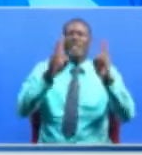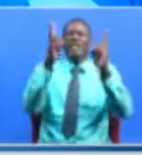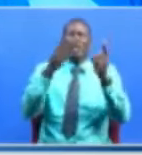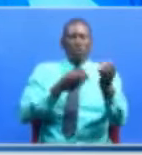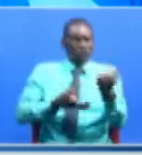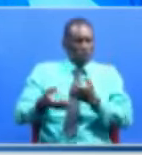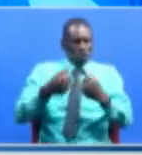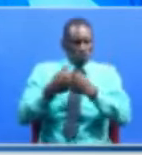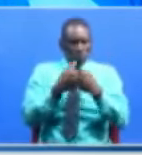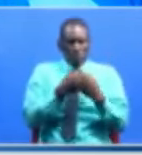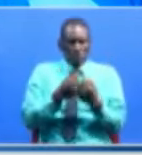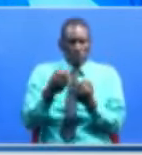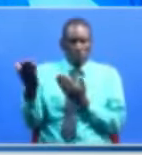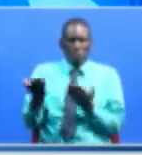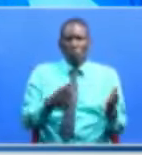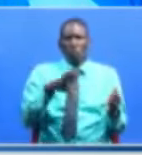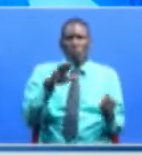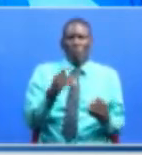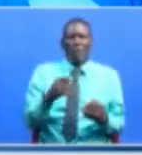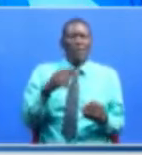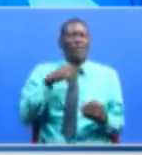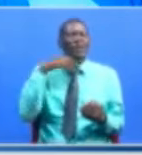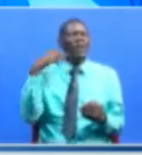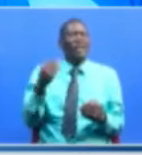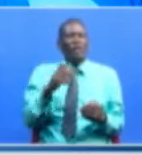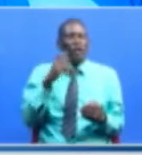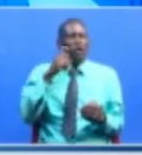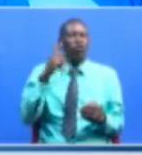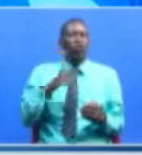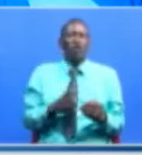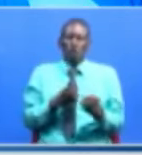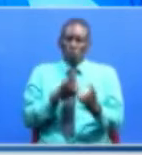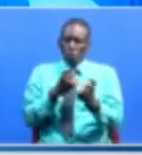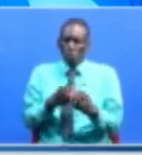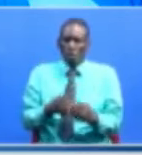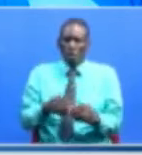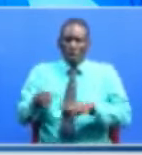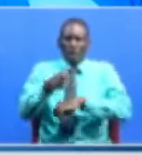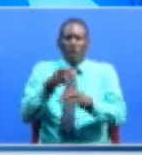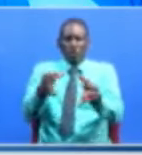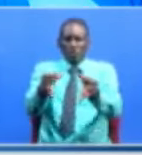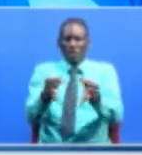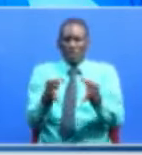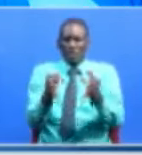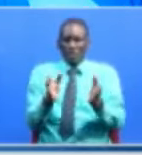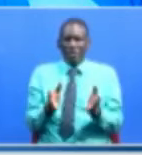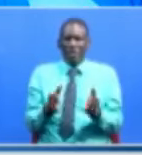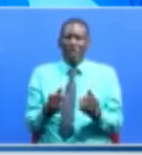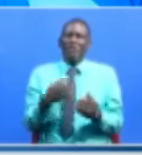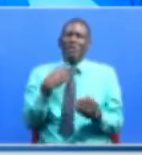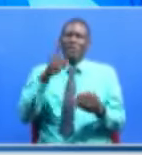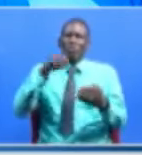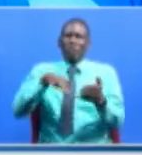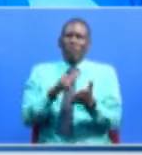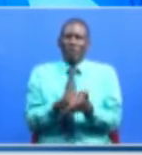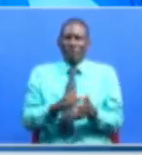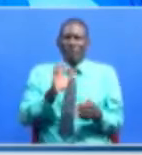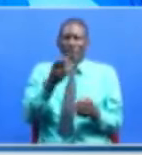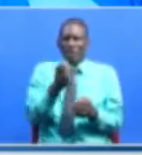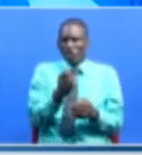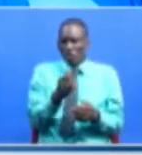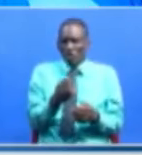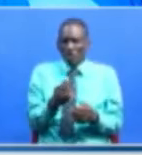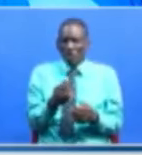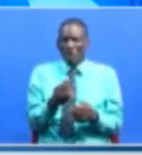shocks brought by the Russia-Ukraine war. The National Treasury, on its part, earlier said that the local currency